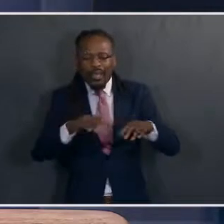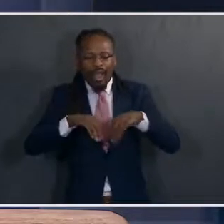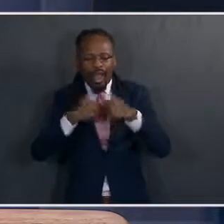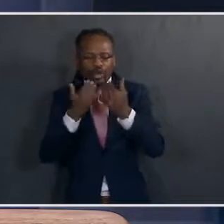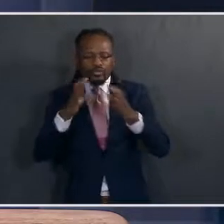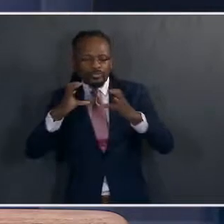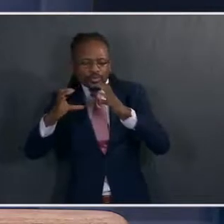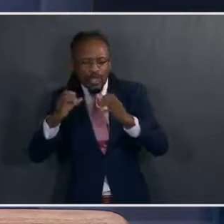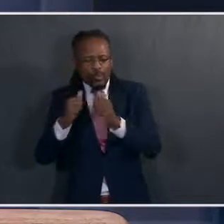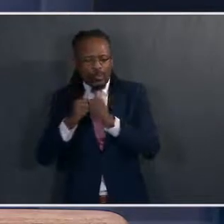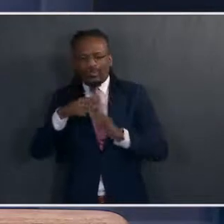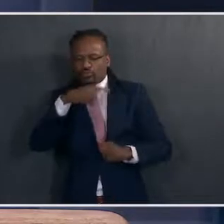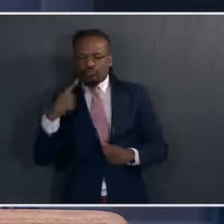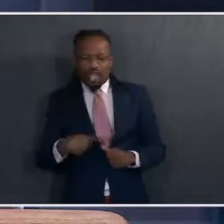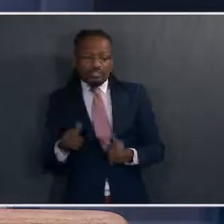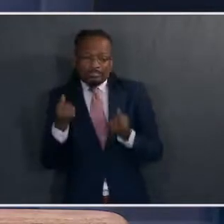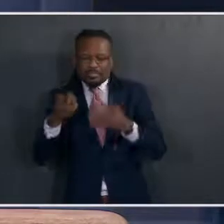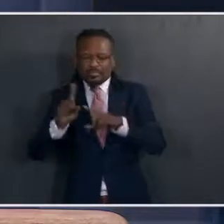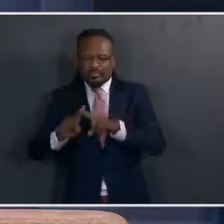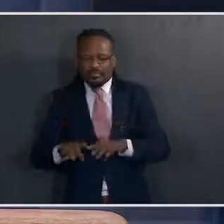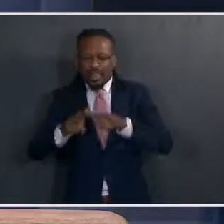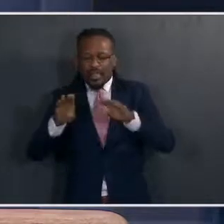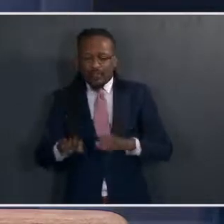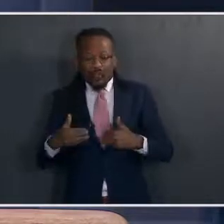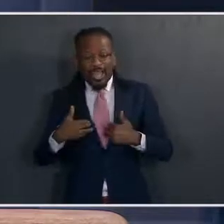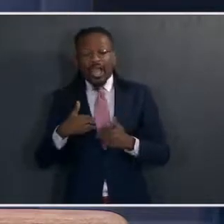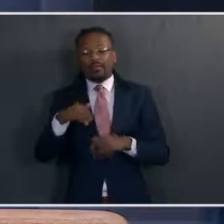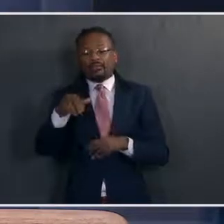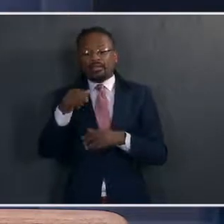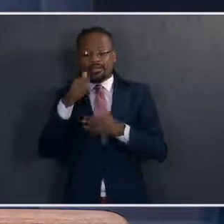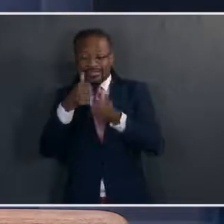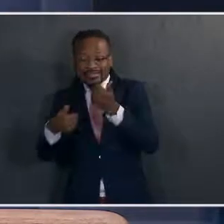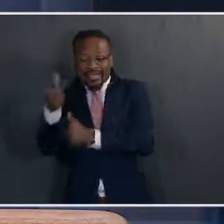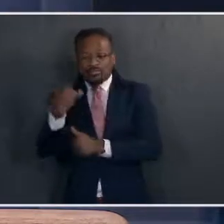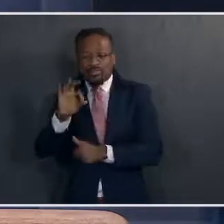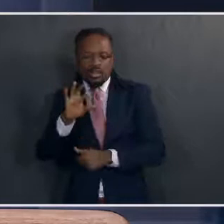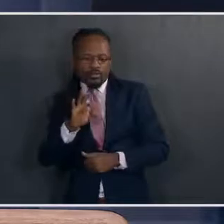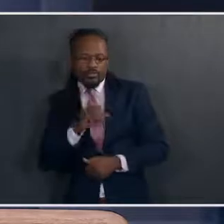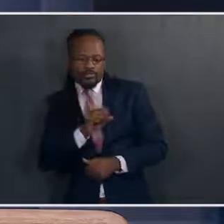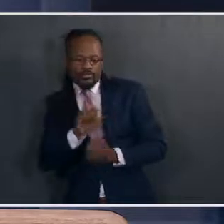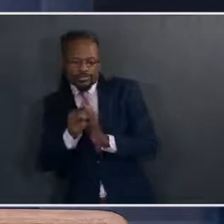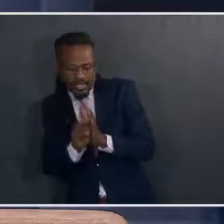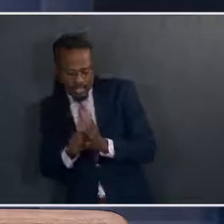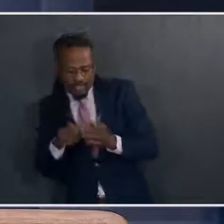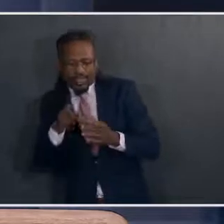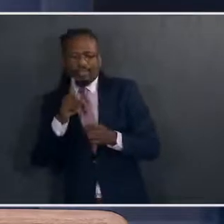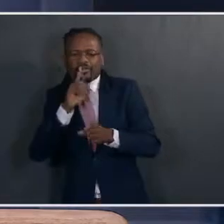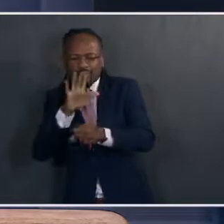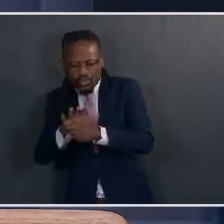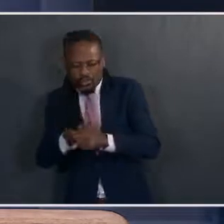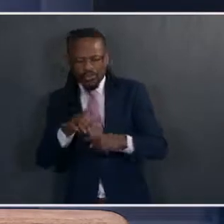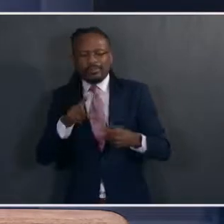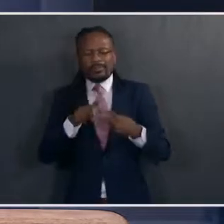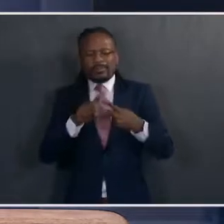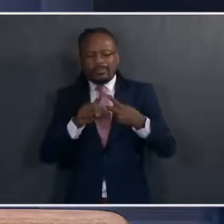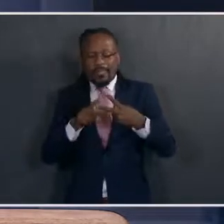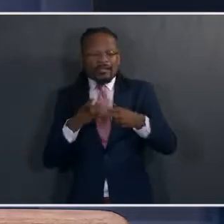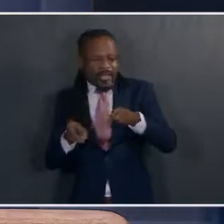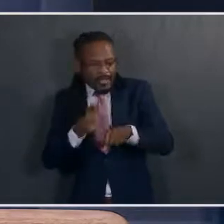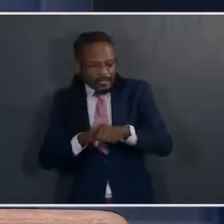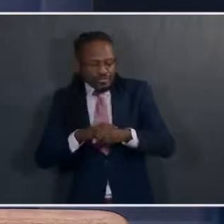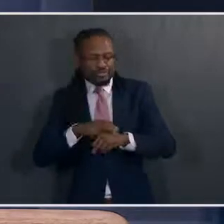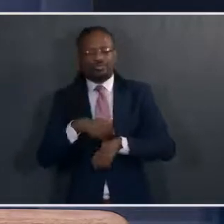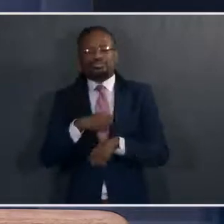Russians at several levels. We have a Secretary of State who's now confirmed. We have a National Security Advisor, and we have a number of officials in the